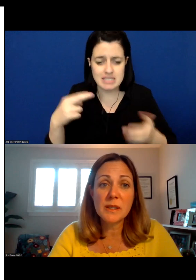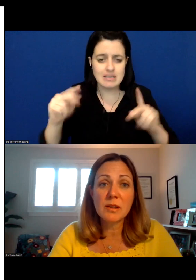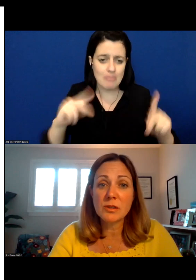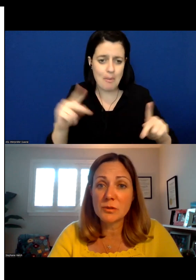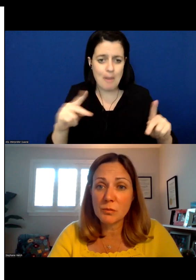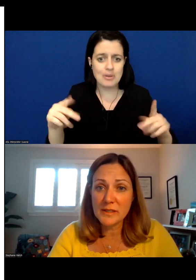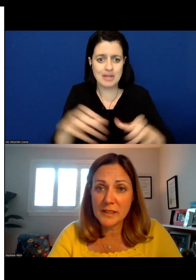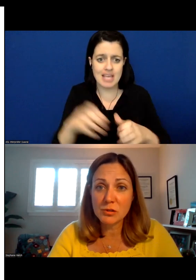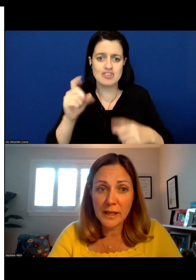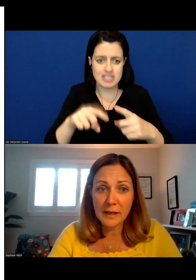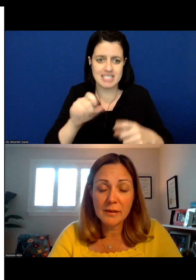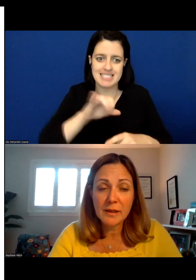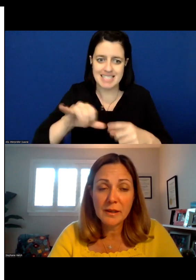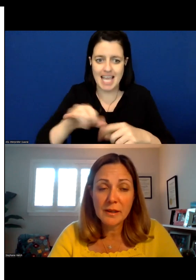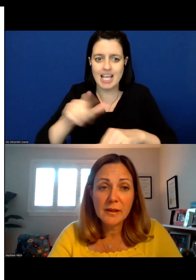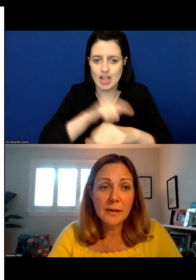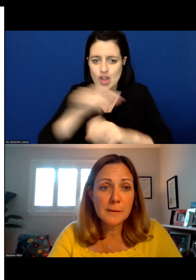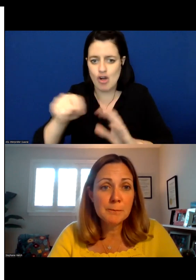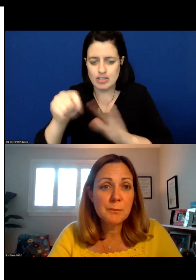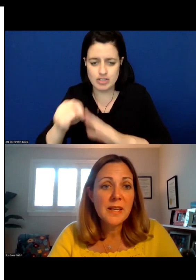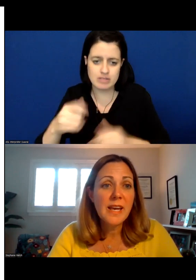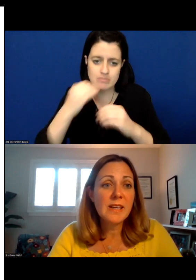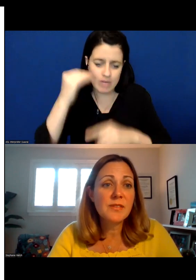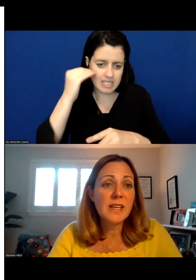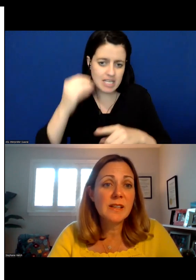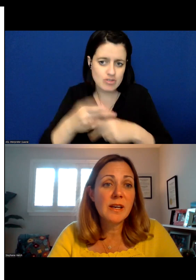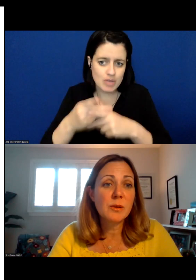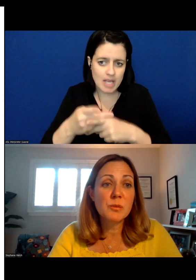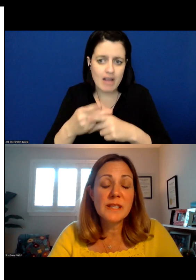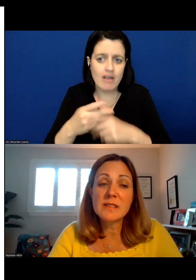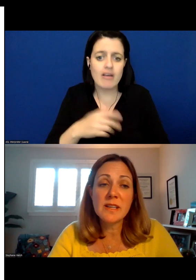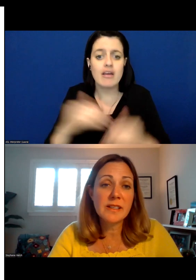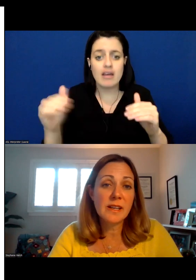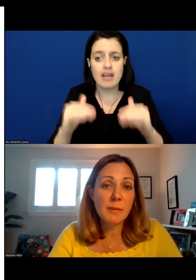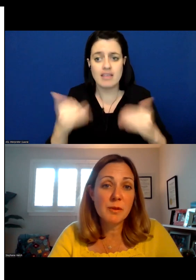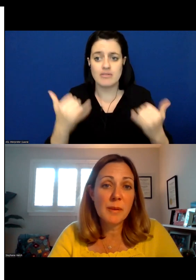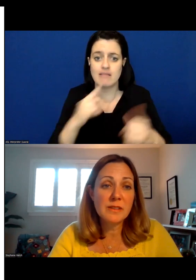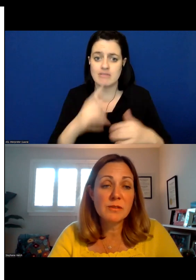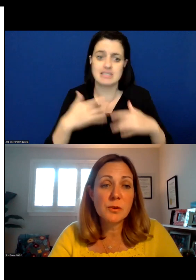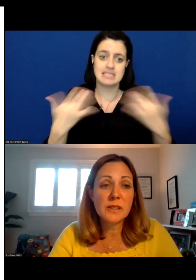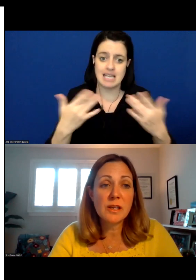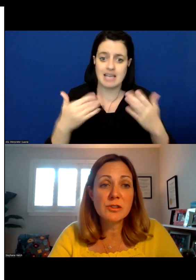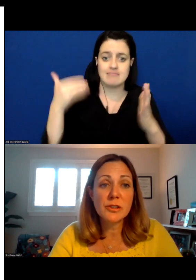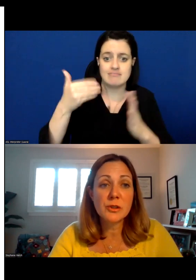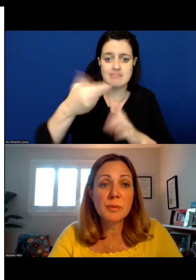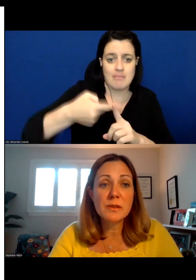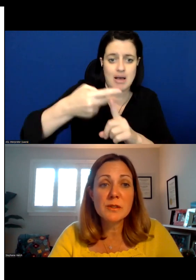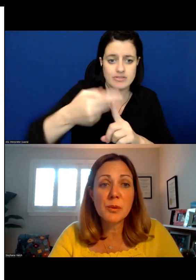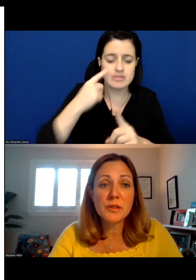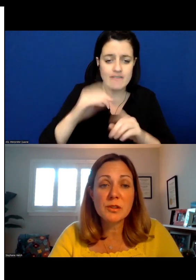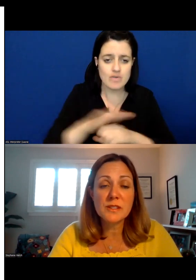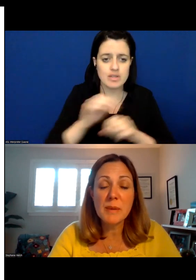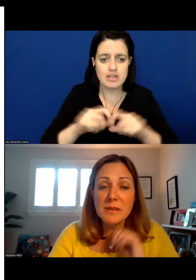need to be in long-term residential care. And then we're really excited in a couple of months to fully launch our new